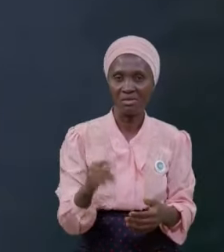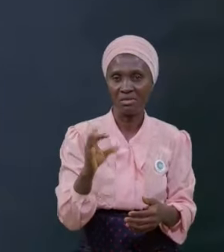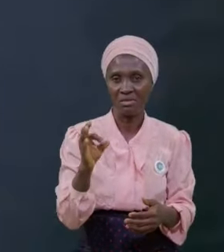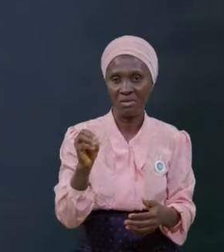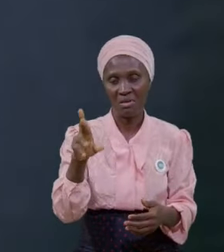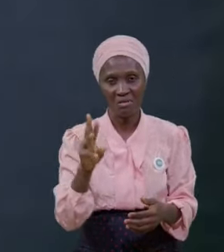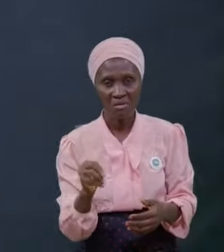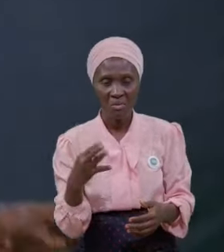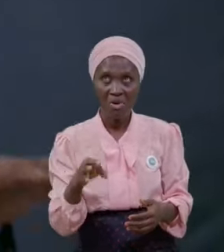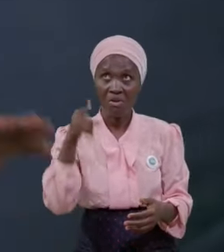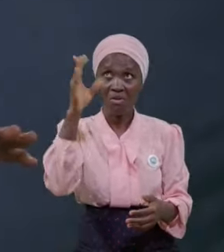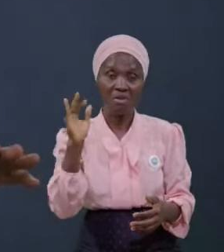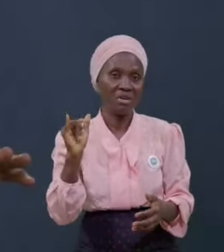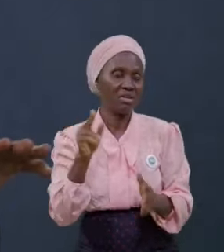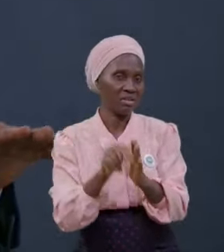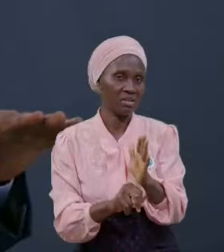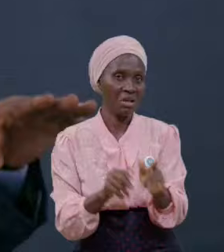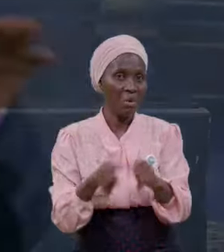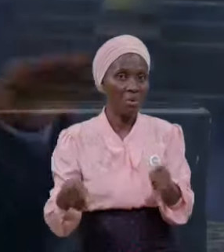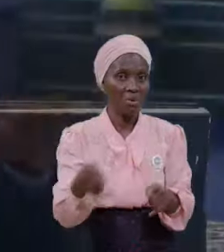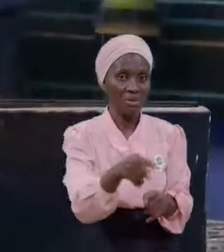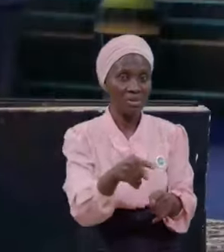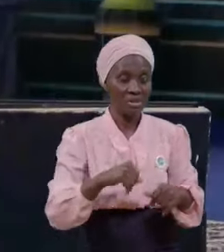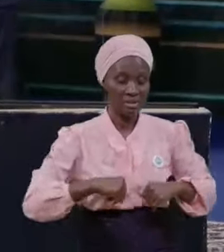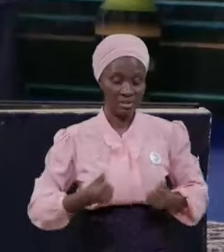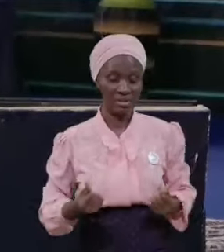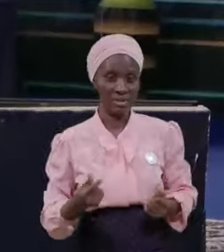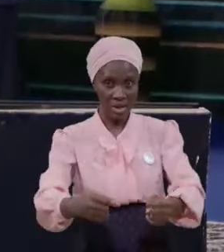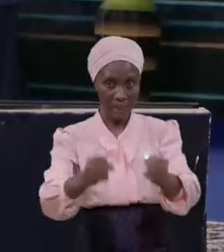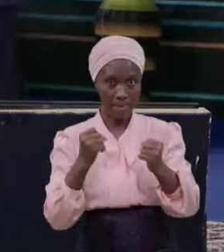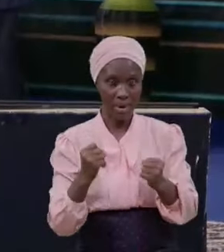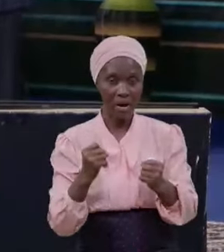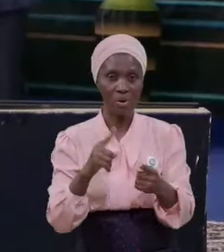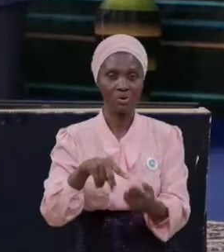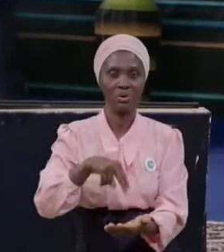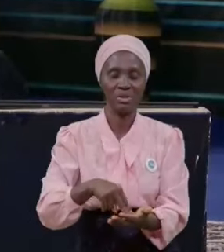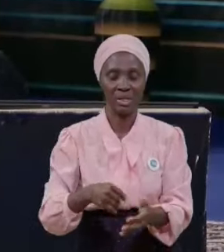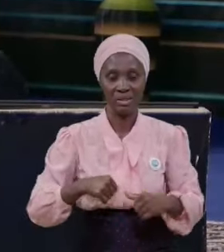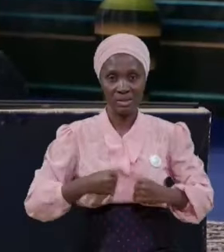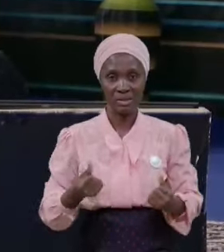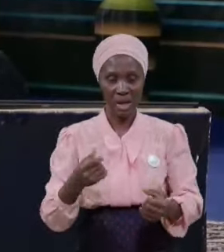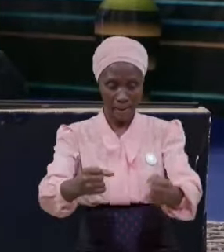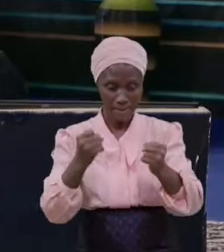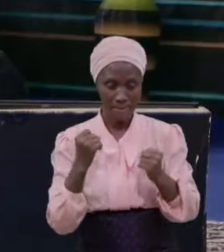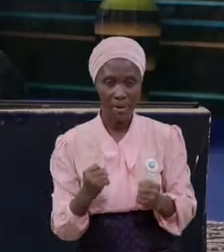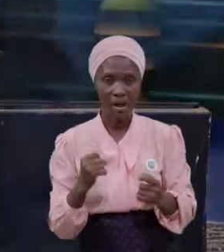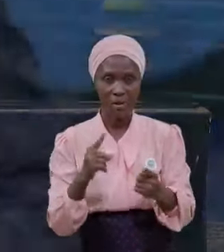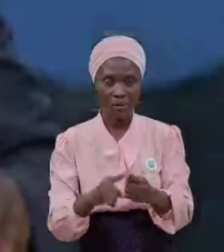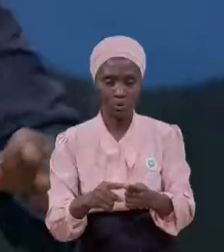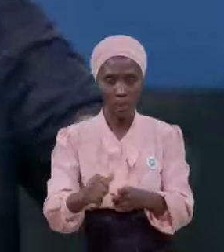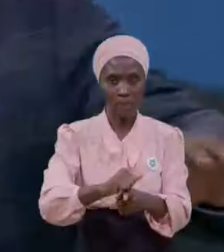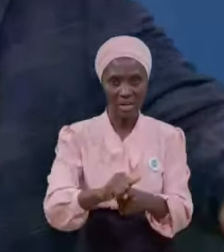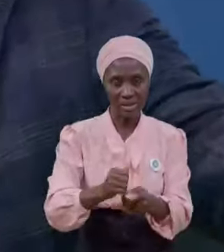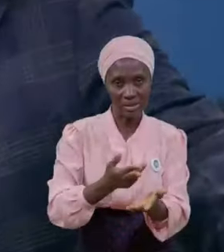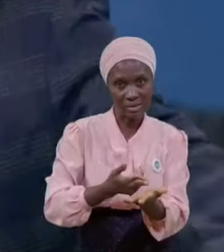thereof, the power to stand, the power to live right, the power to live straight,